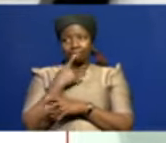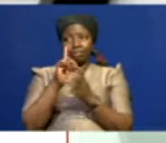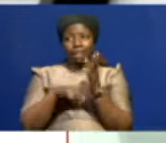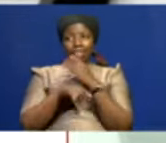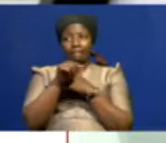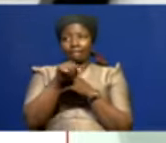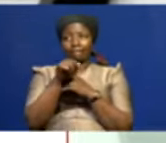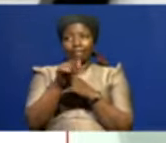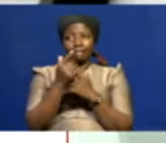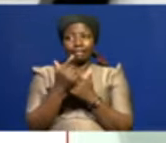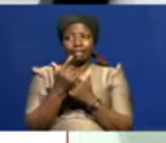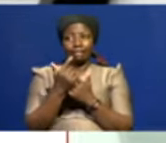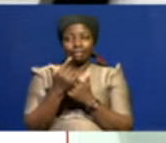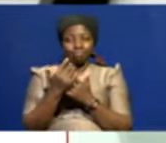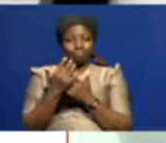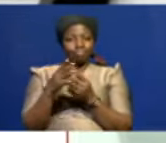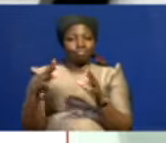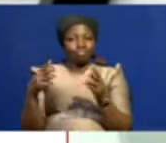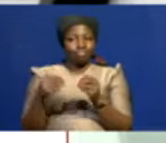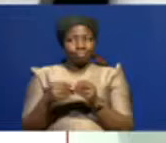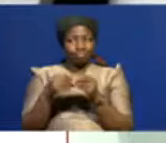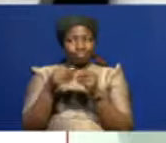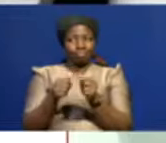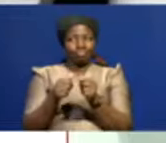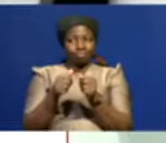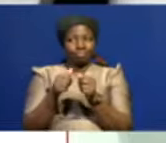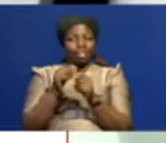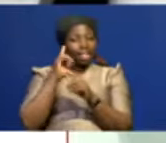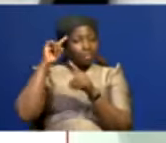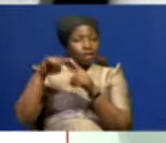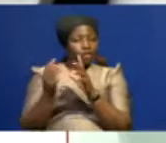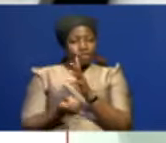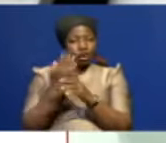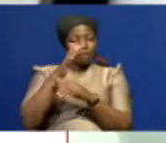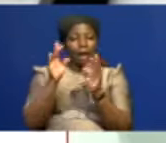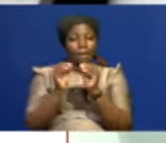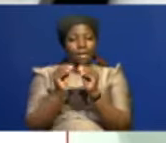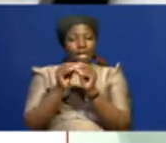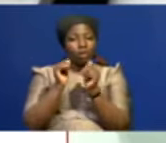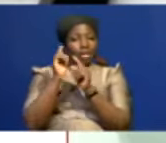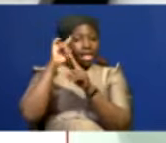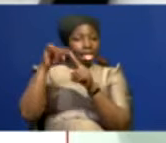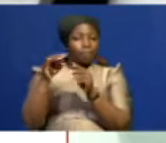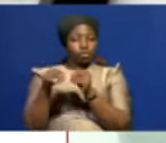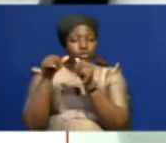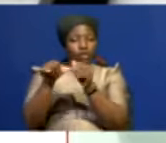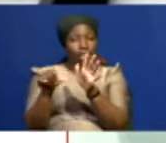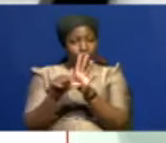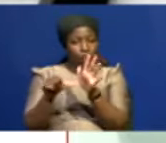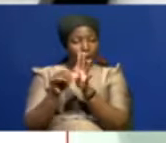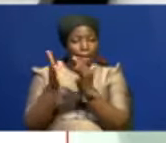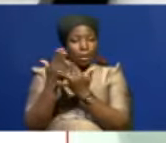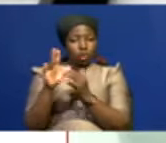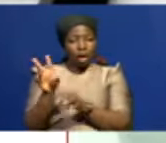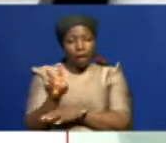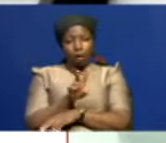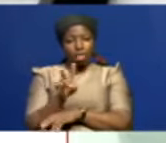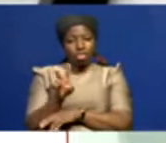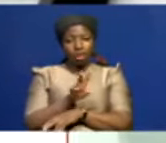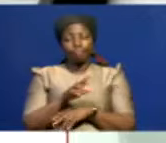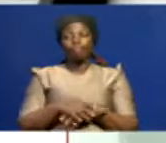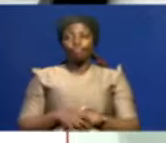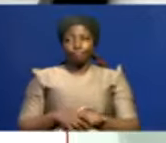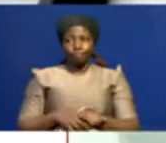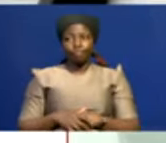resolving existing differences between the two. Abdiaziz Hashim reports on the growing political rivalry between Hassan Omar